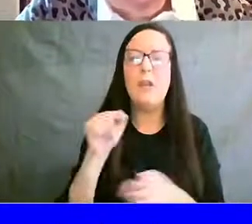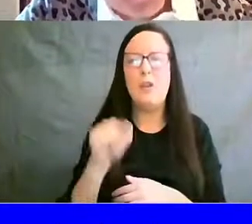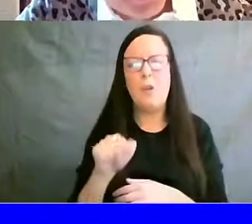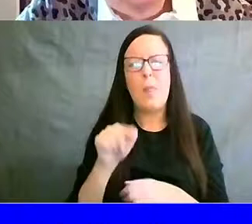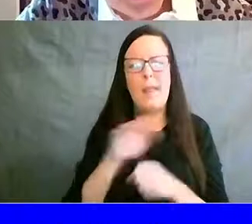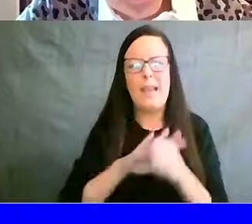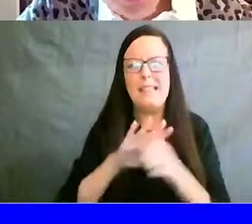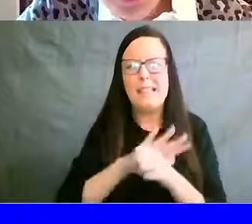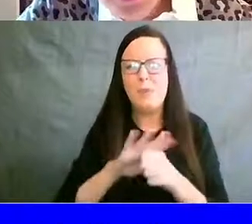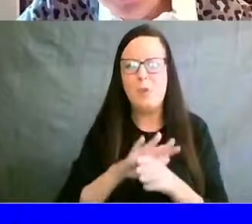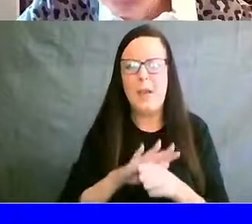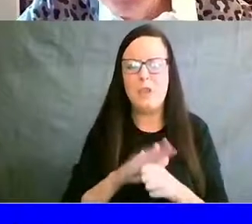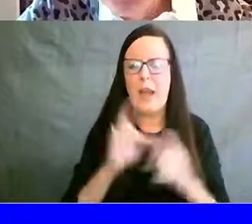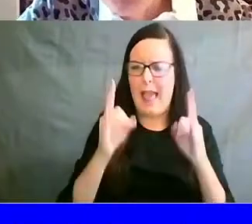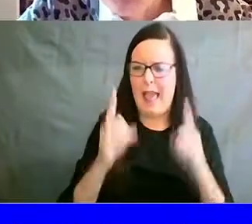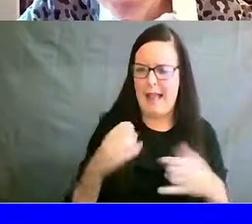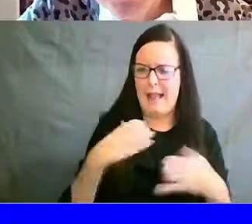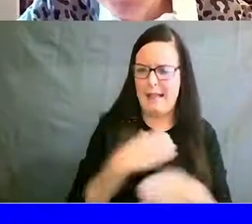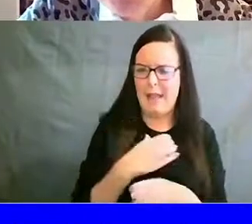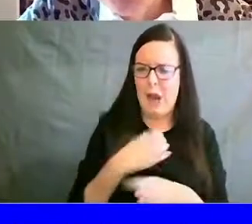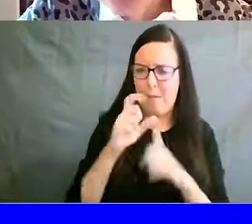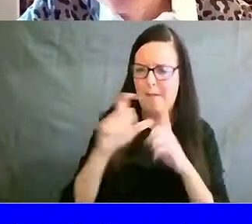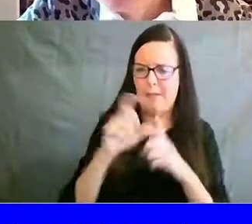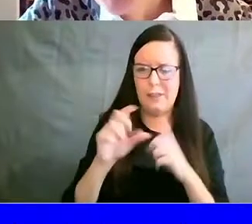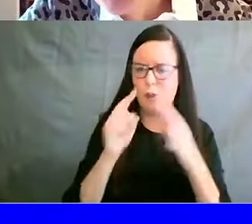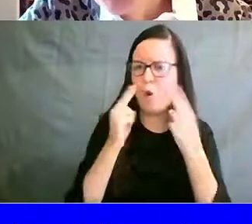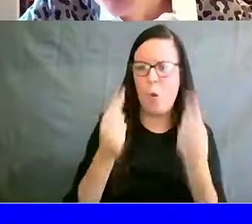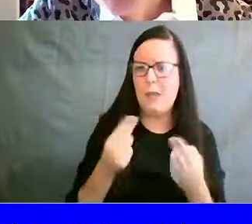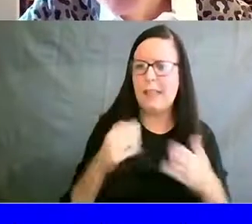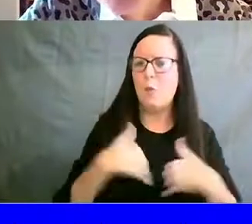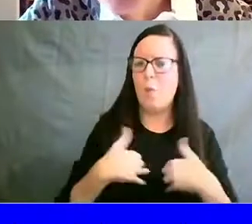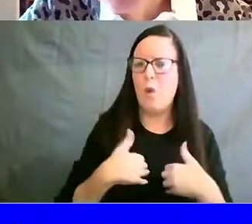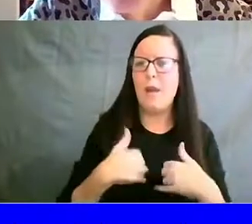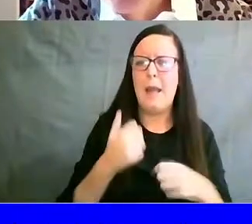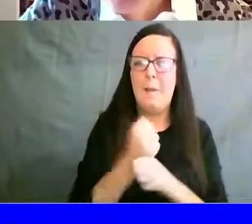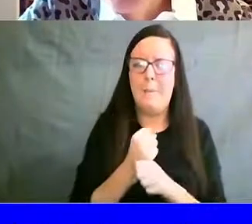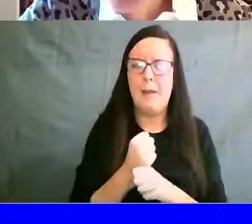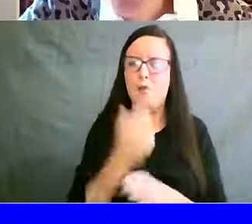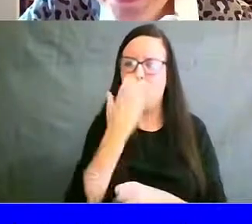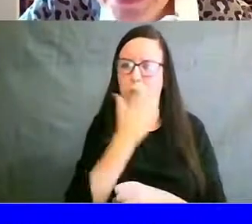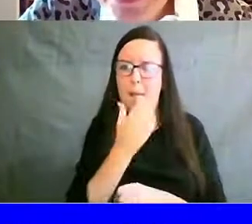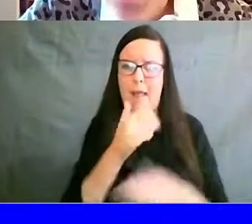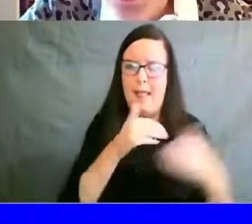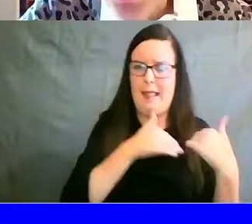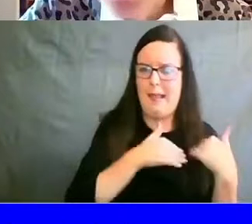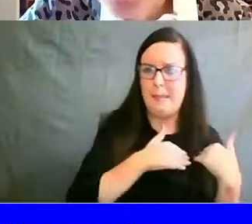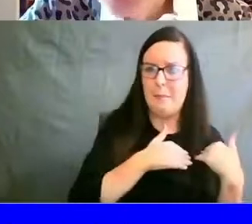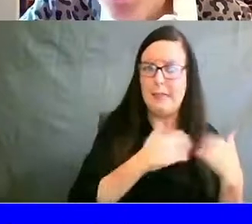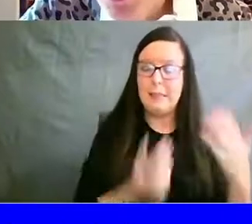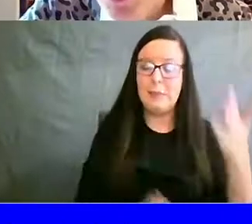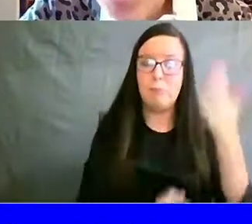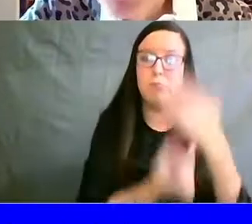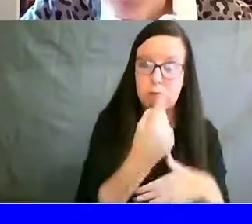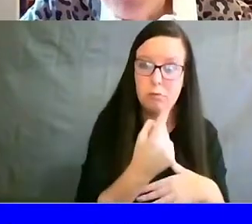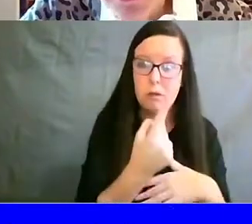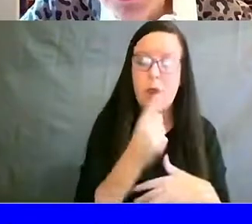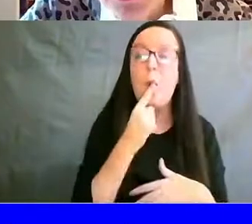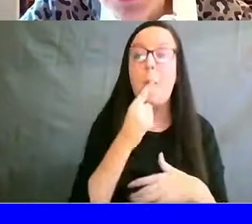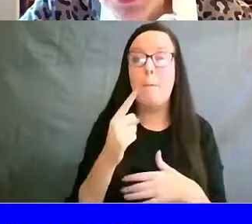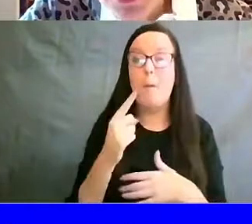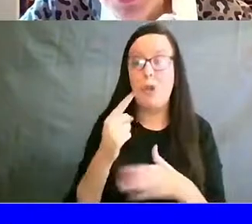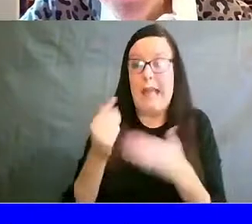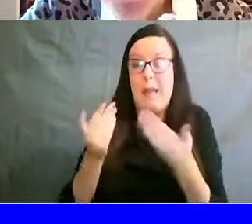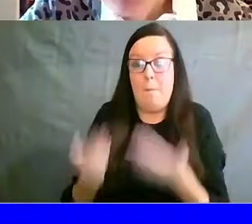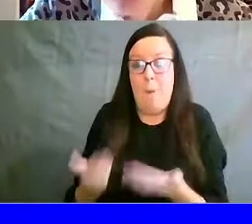need to worry about criminal liability arising. However, the Act also states that the existing law is otherwise